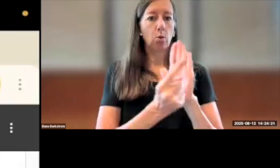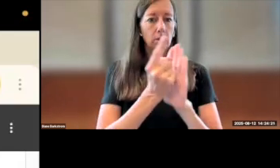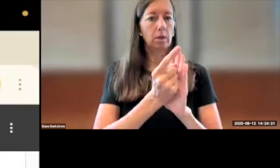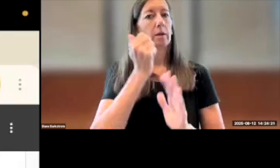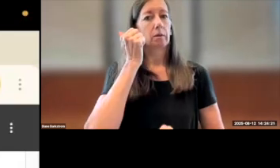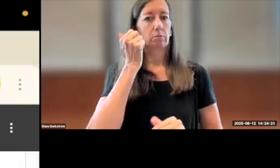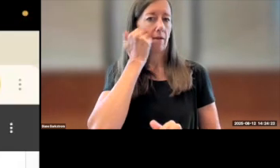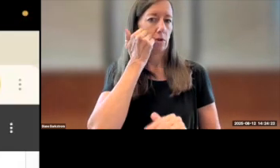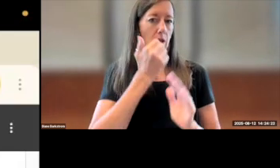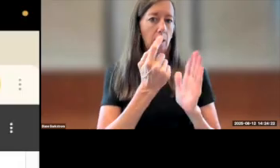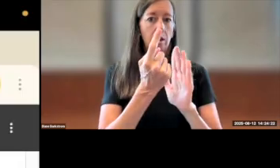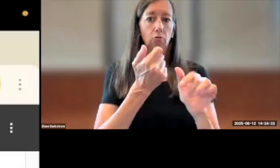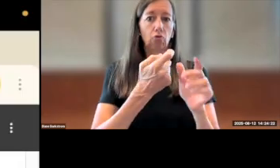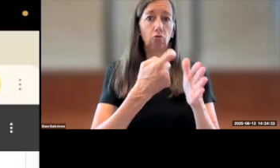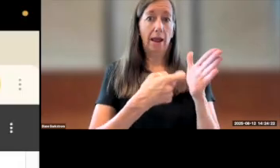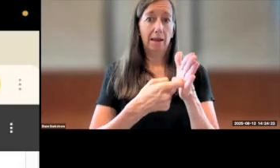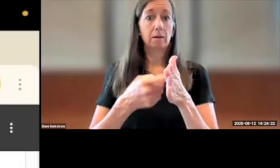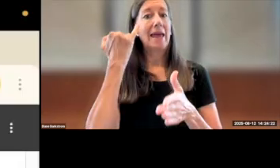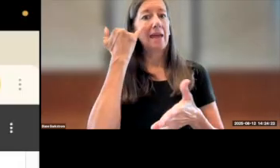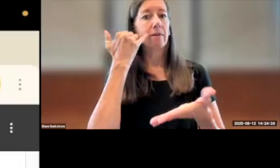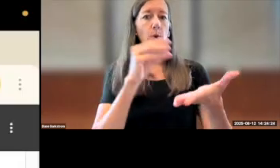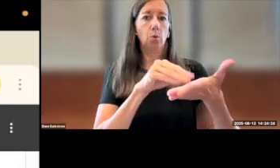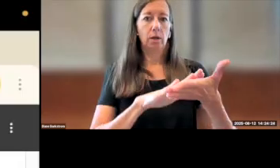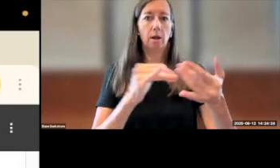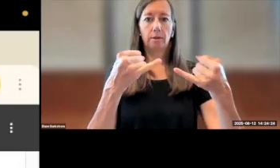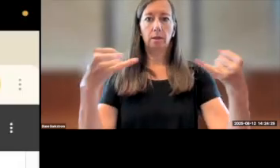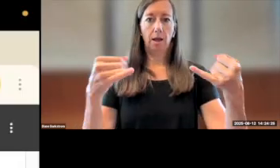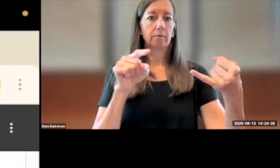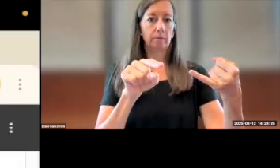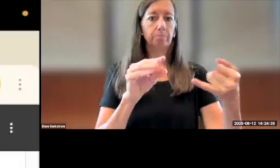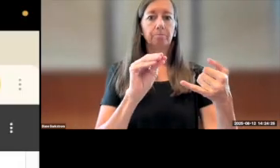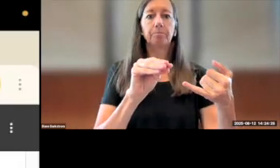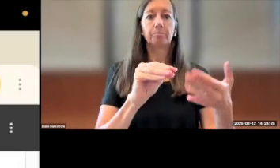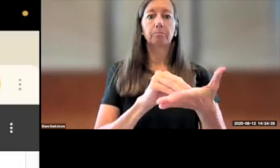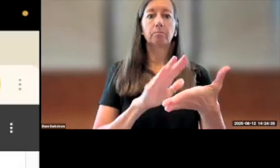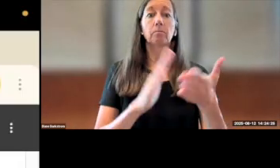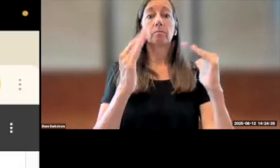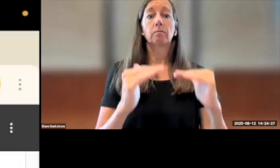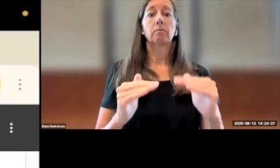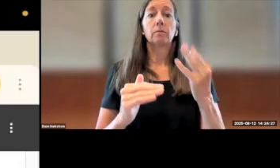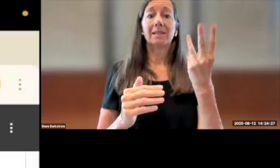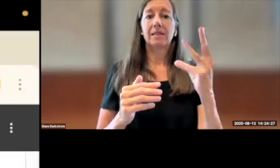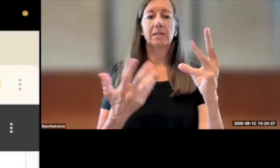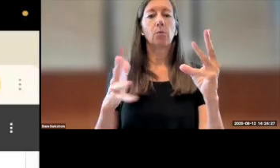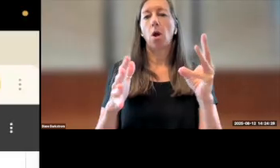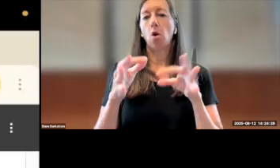here in this section. Choice of law, we went over that. Severability basically means that this